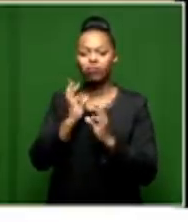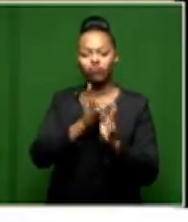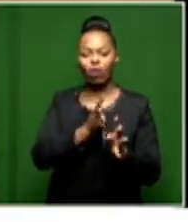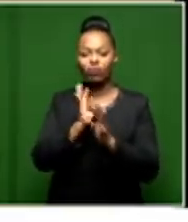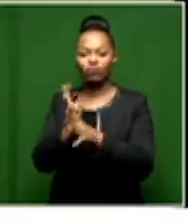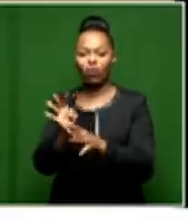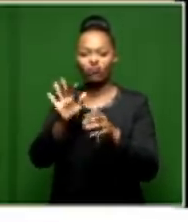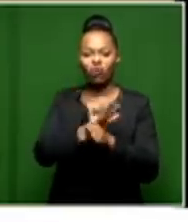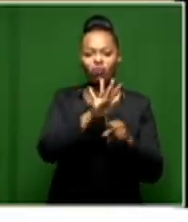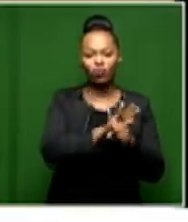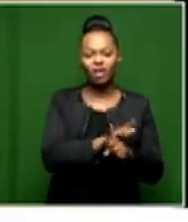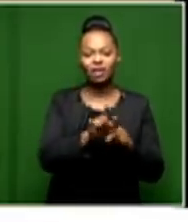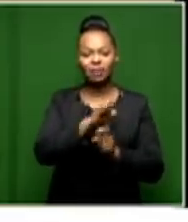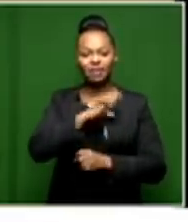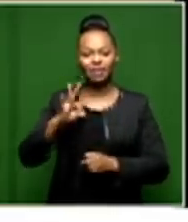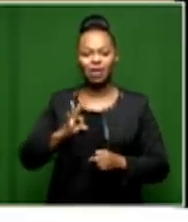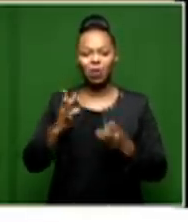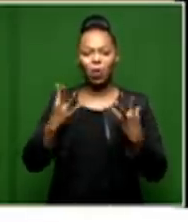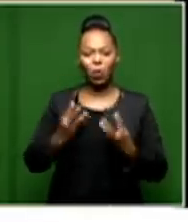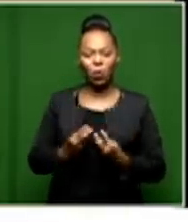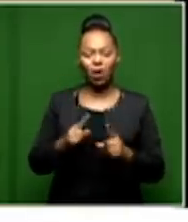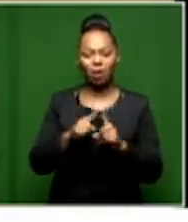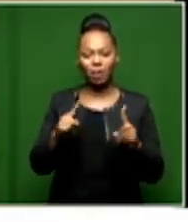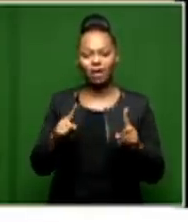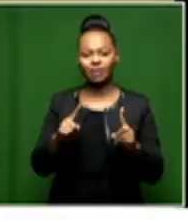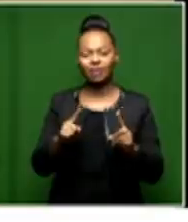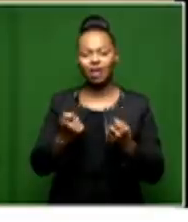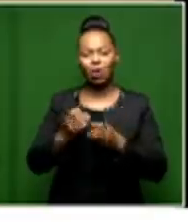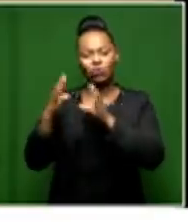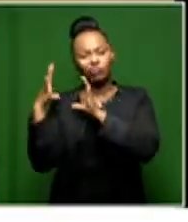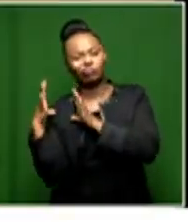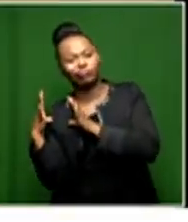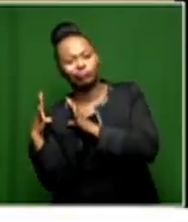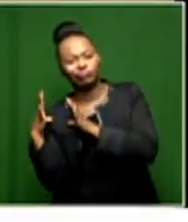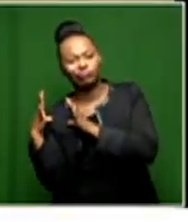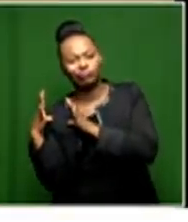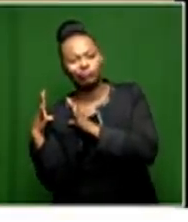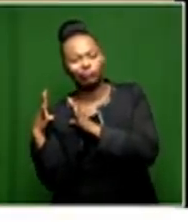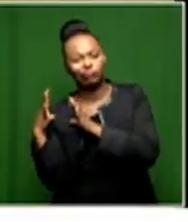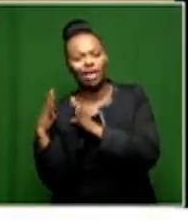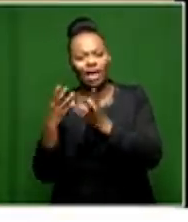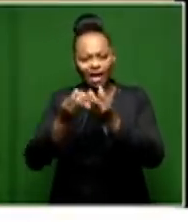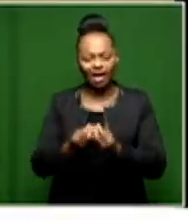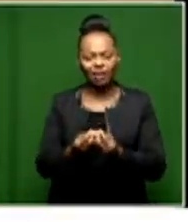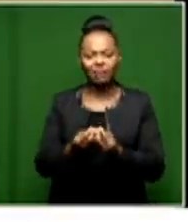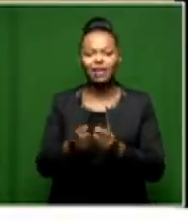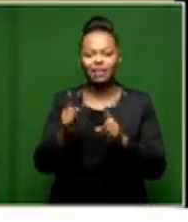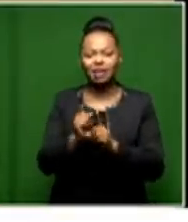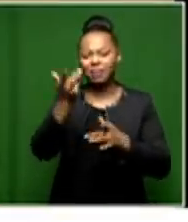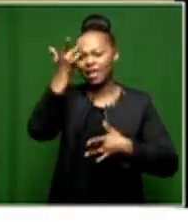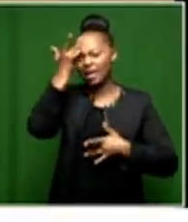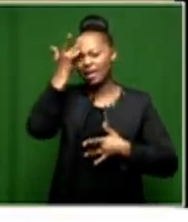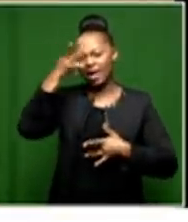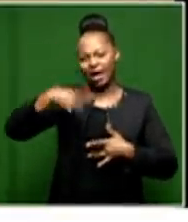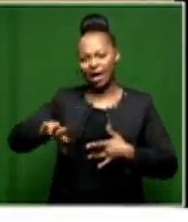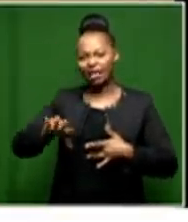staff are being overwhelmed for two reasons: the numbers coming in, plus the normal load of illness for this time of the year, plus the fact that